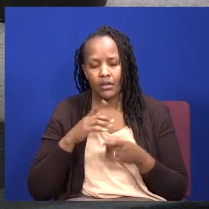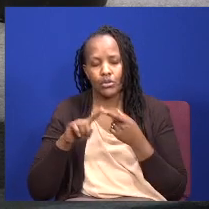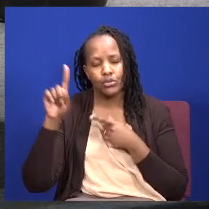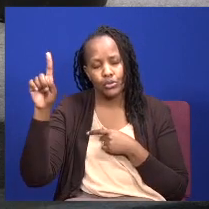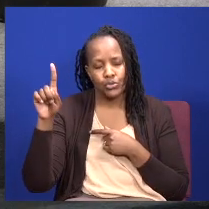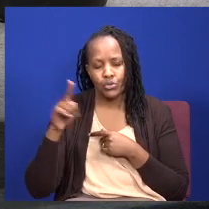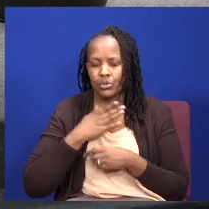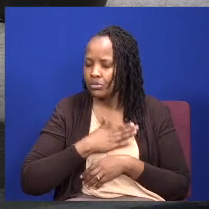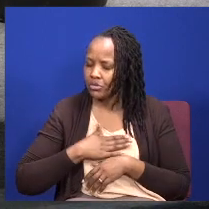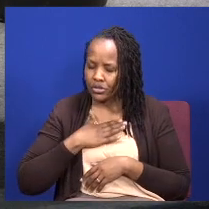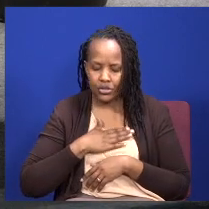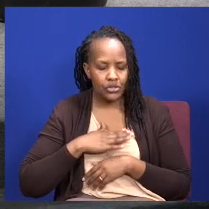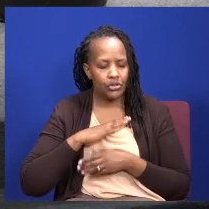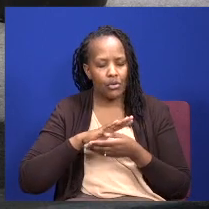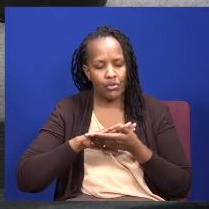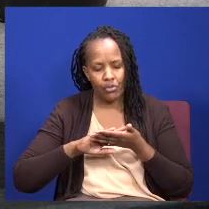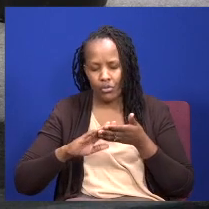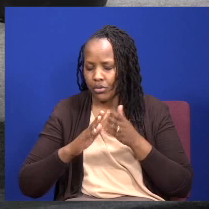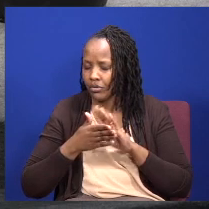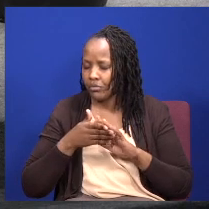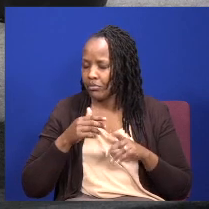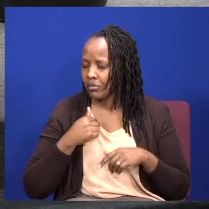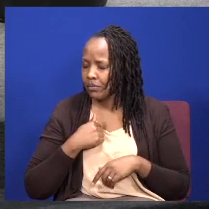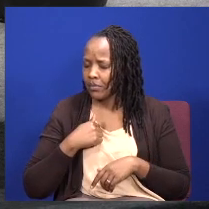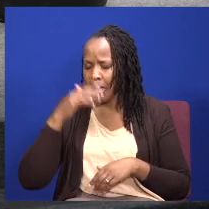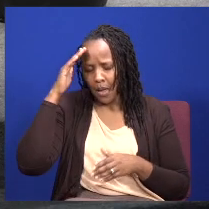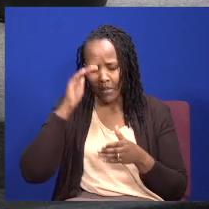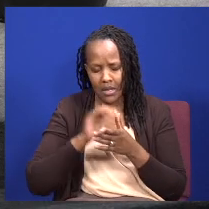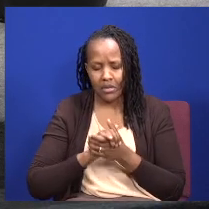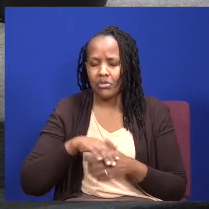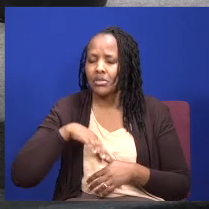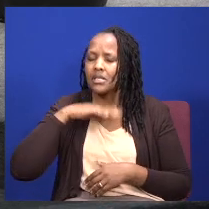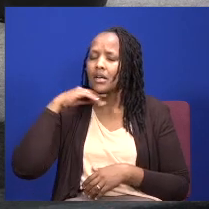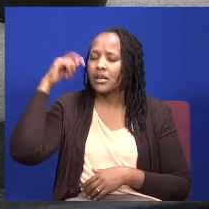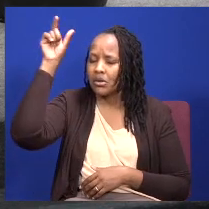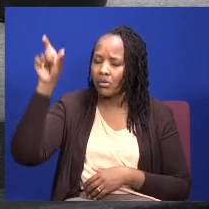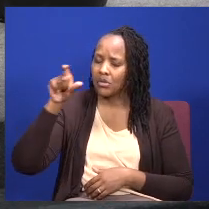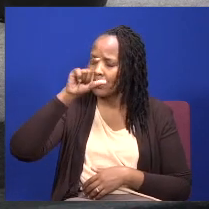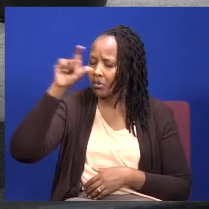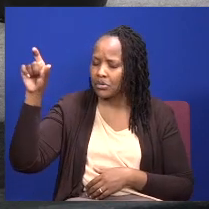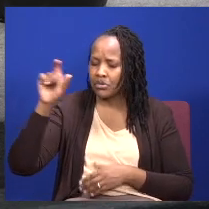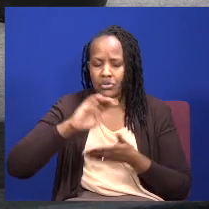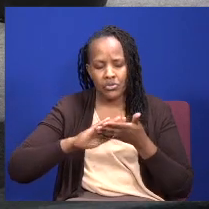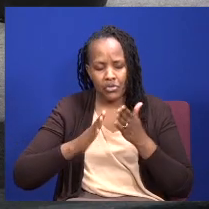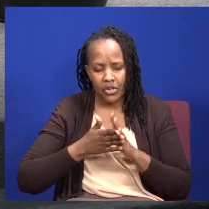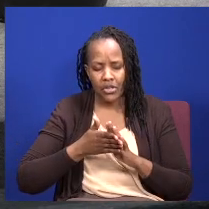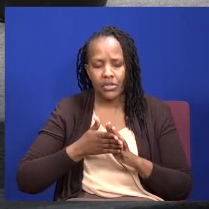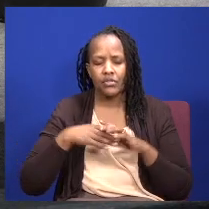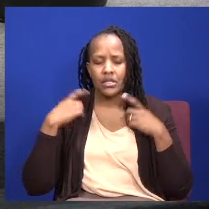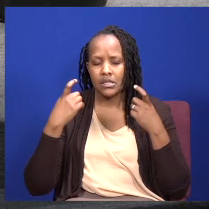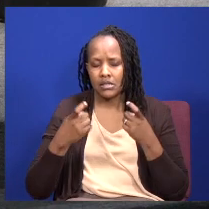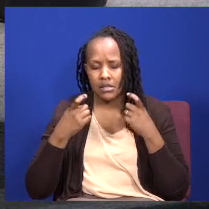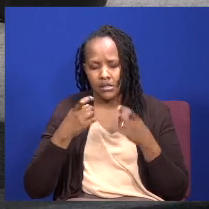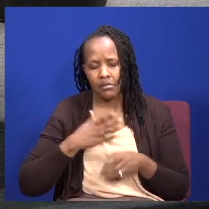please forgive me. I believe that you died on the cross for the forgiveness of sins and for the forgiveness of